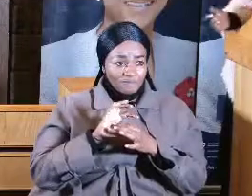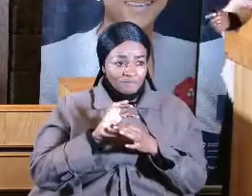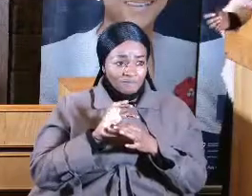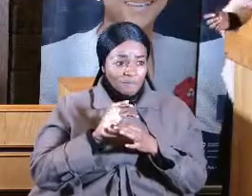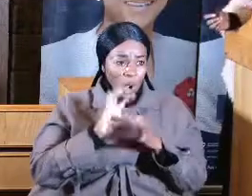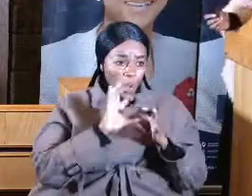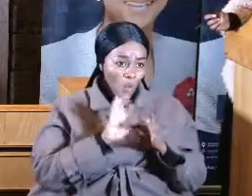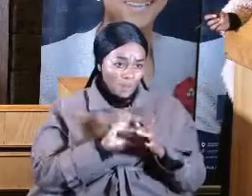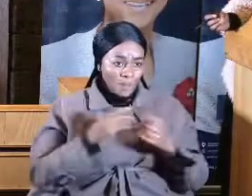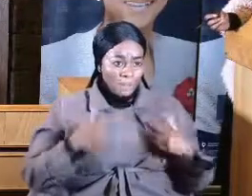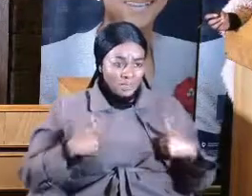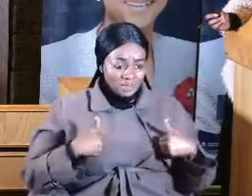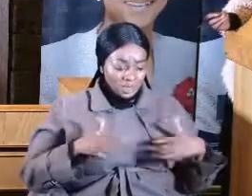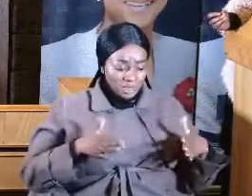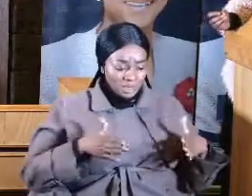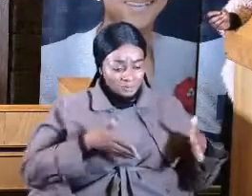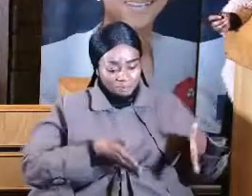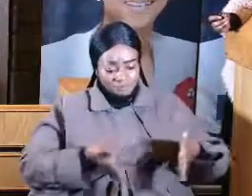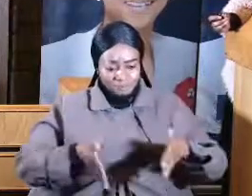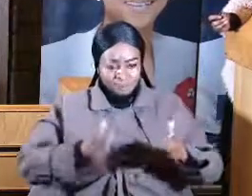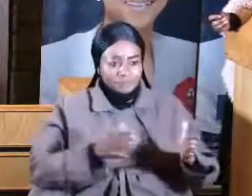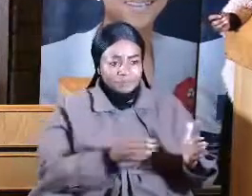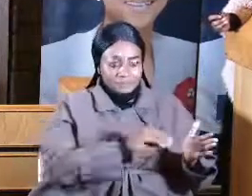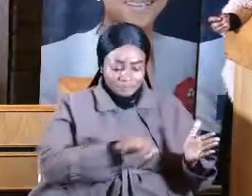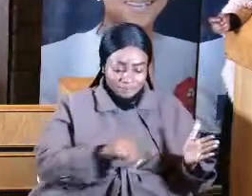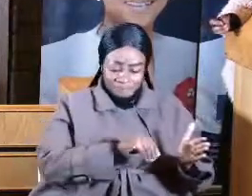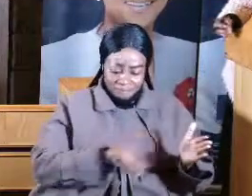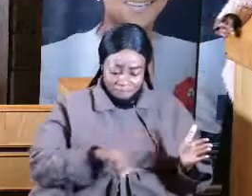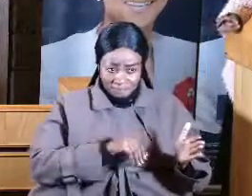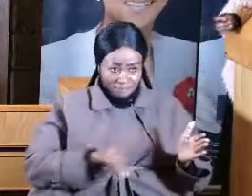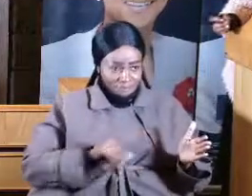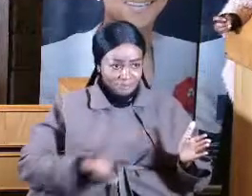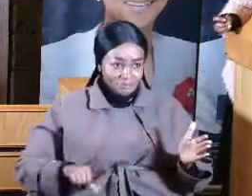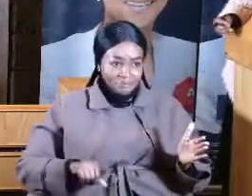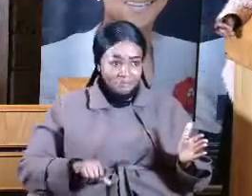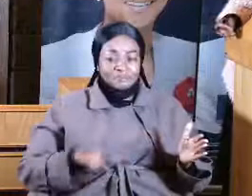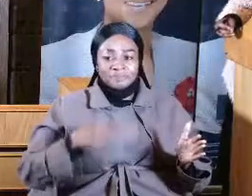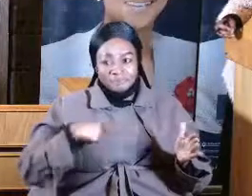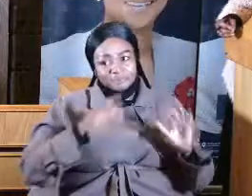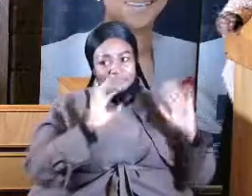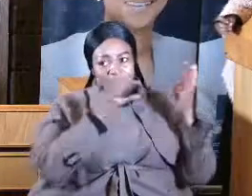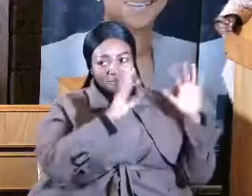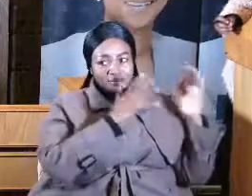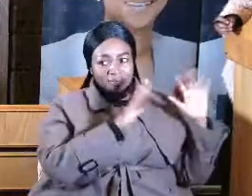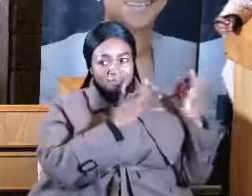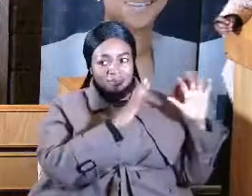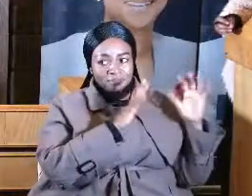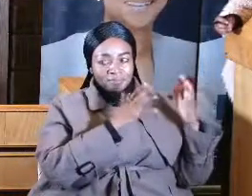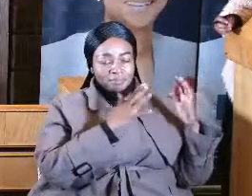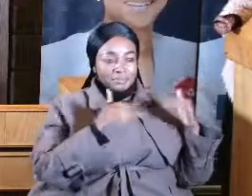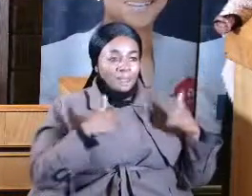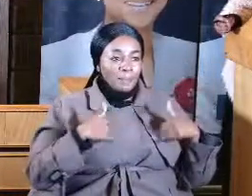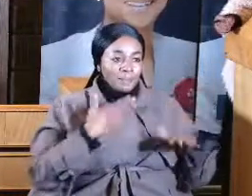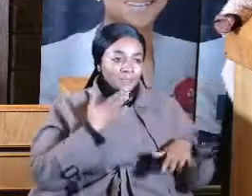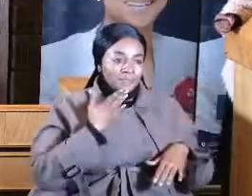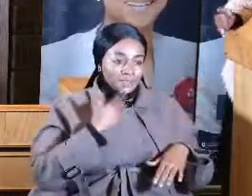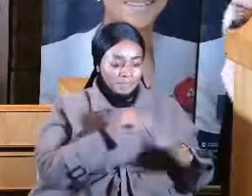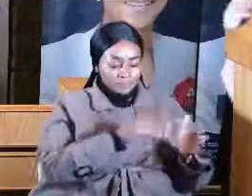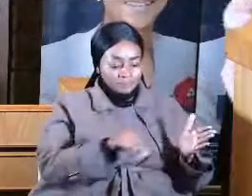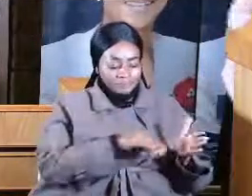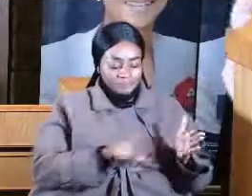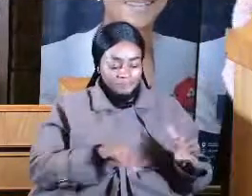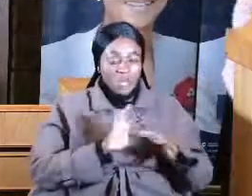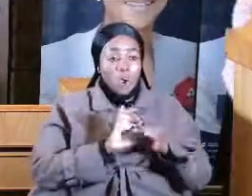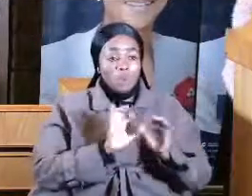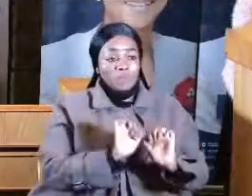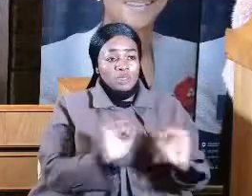gardening. Please, I preach that on my Facebook page everywhere I go. Please do that. And it